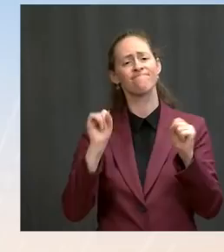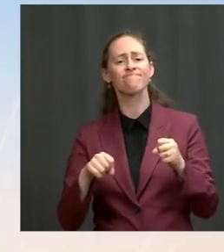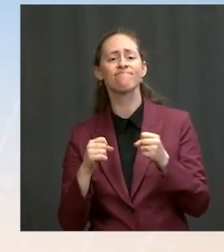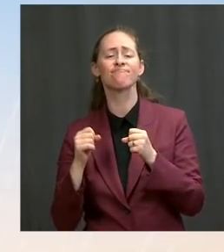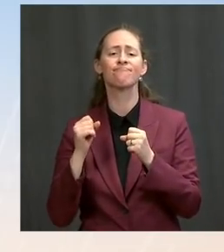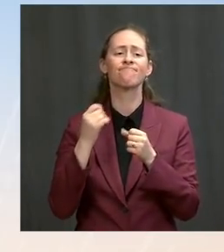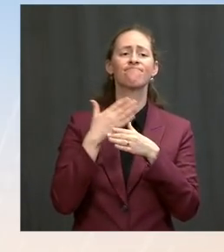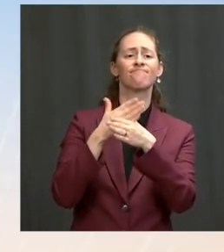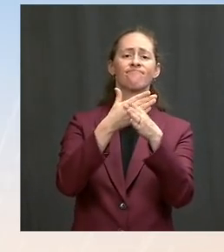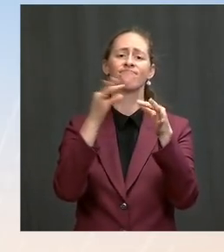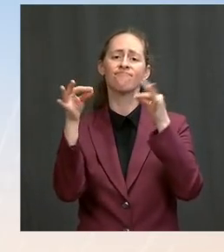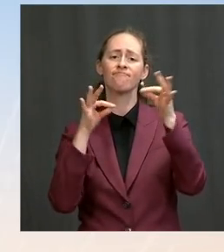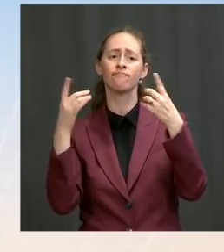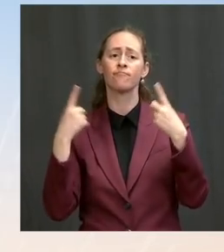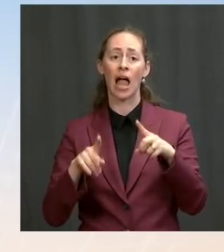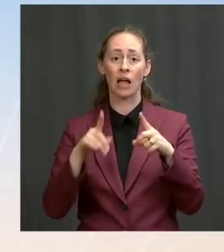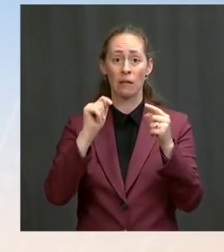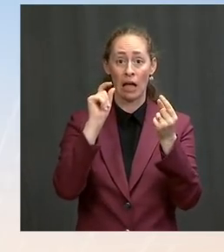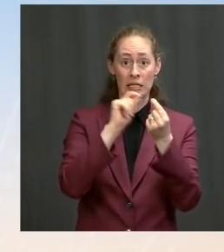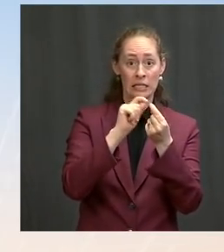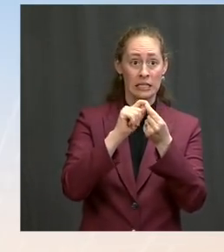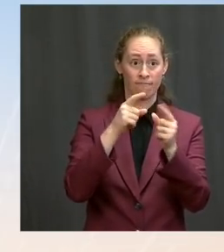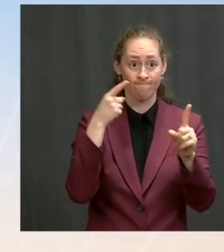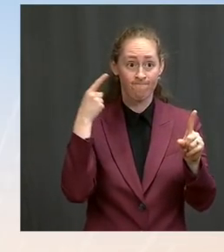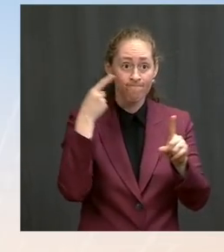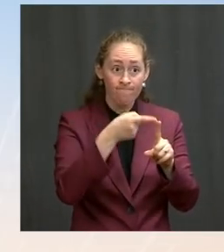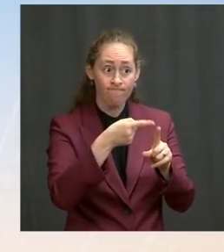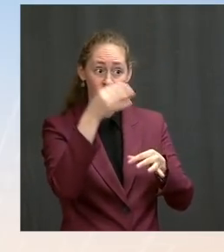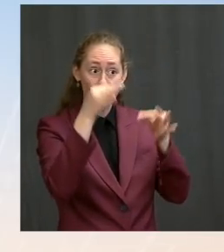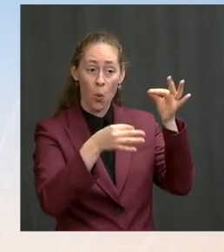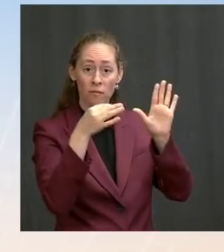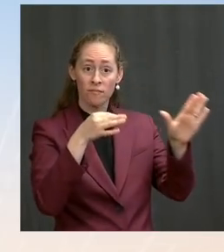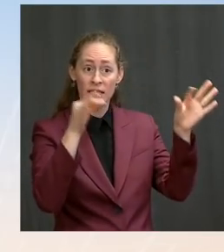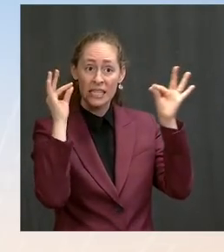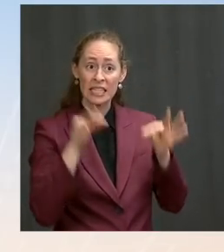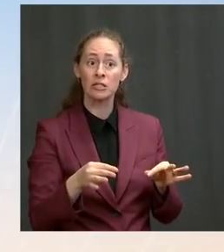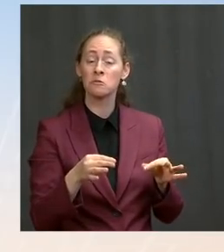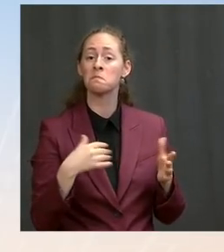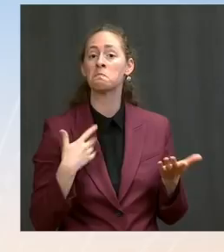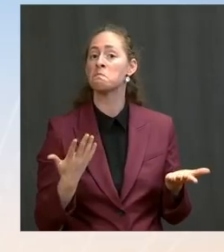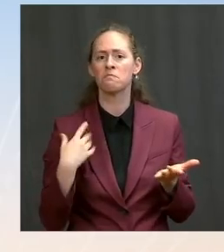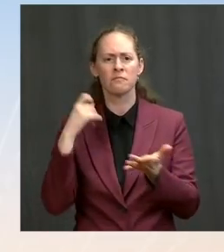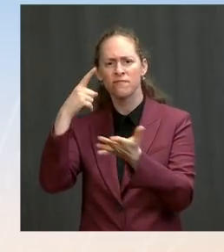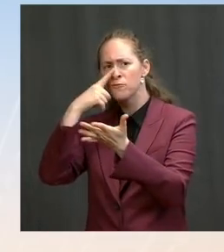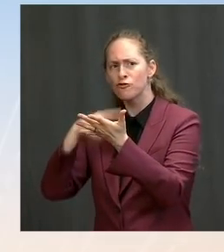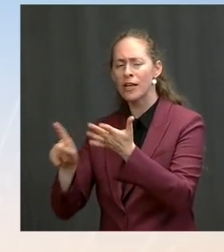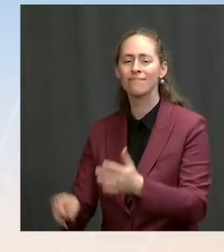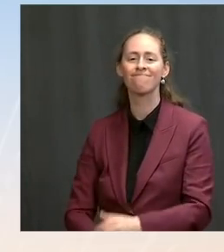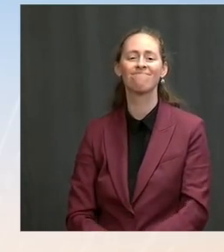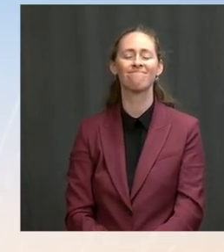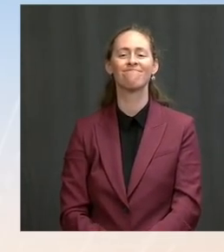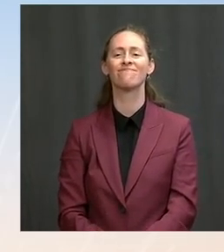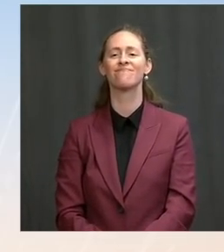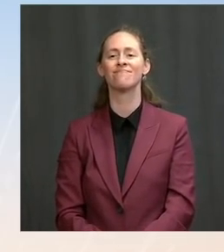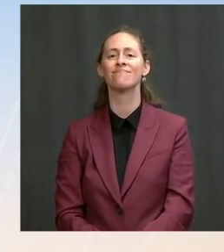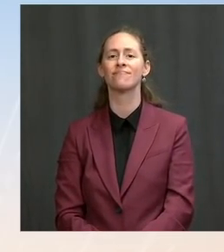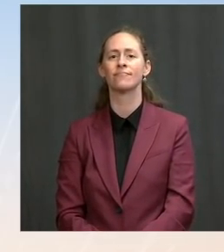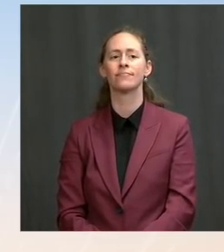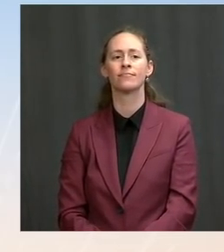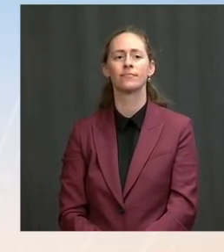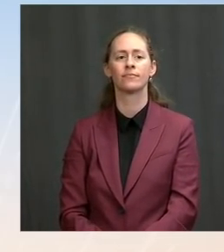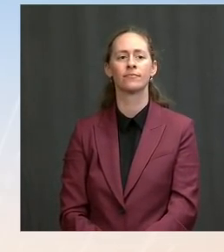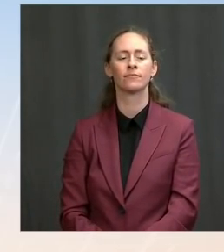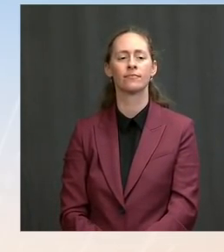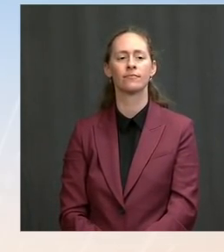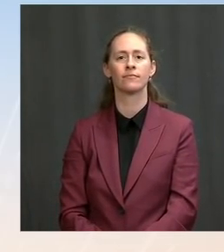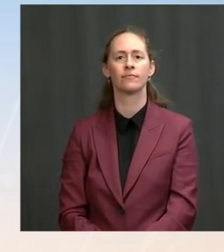a specific comment we have as it relates to this ruling today, I will provide that to all of you after the briefing. Go ahead, David. Two follow-ups on things